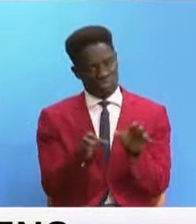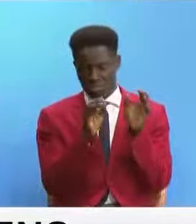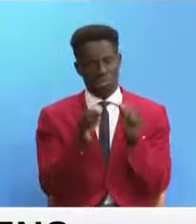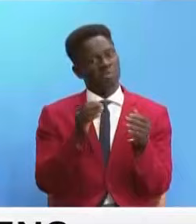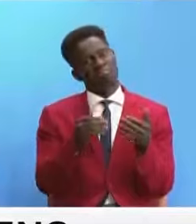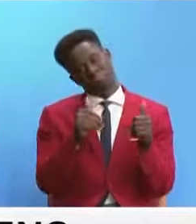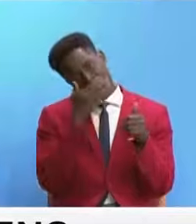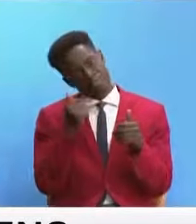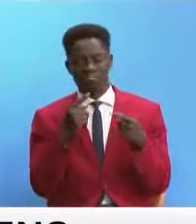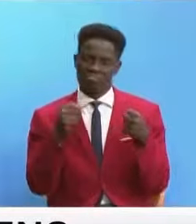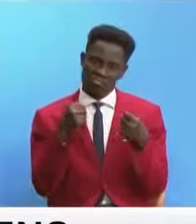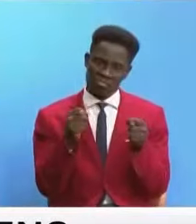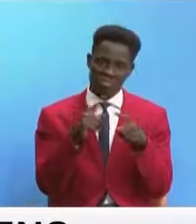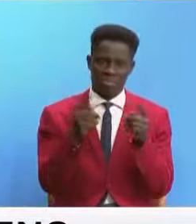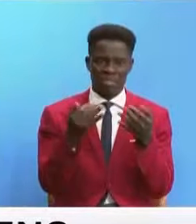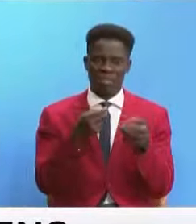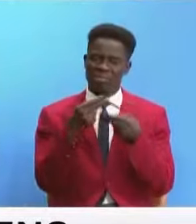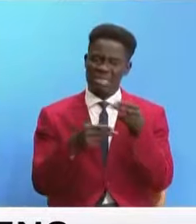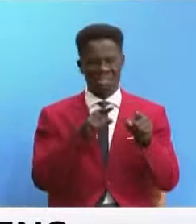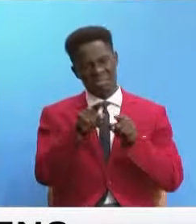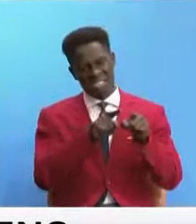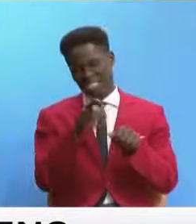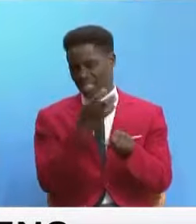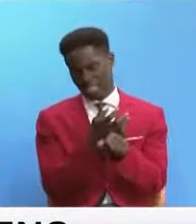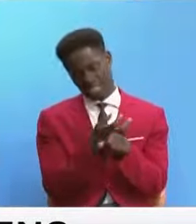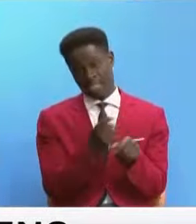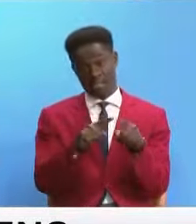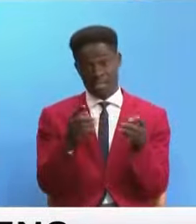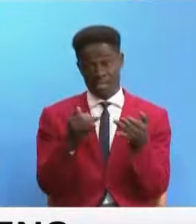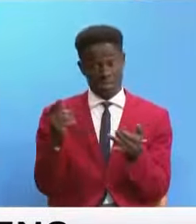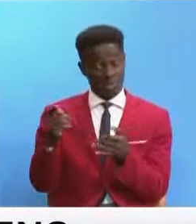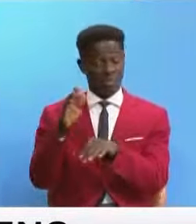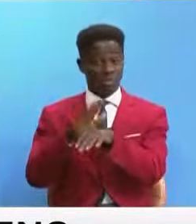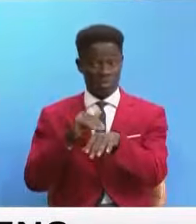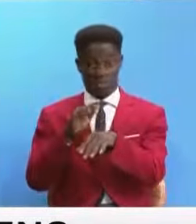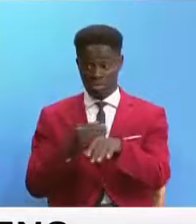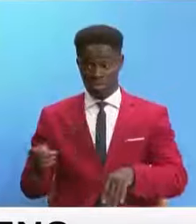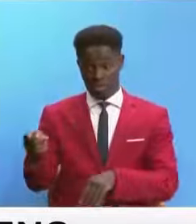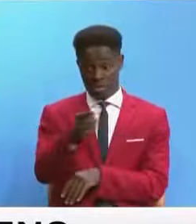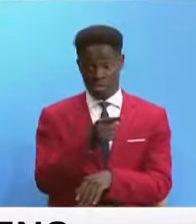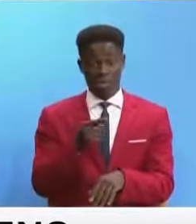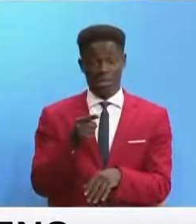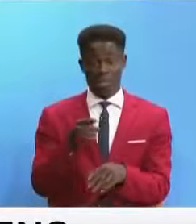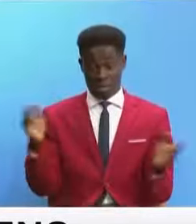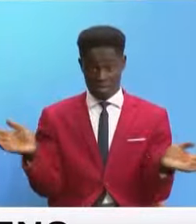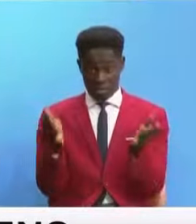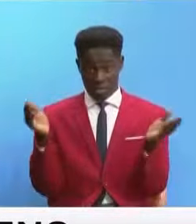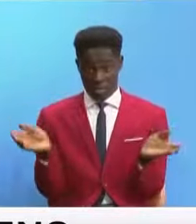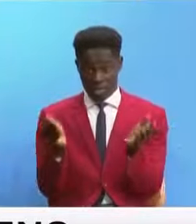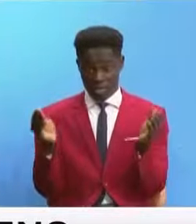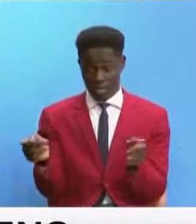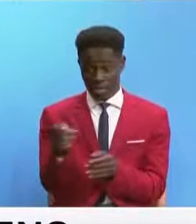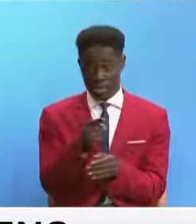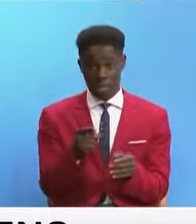considering the stiff competition at the Olympics. Chishala has also called for a postmortem performance for the coach and technical